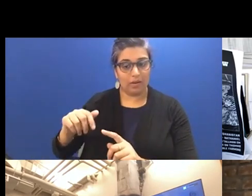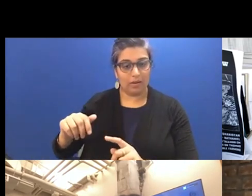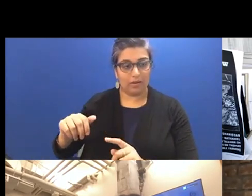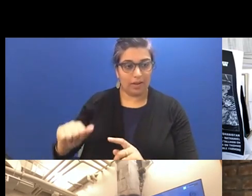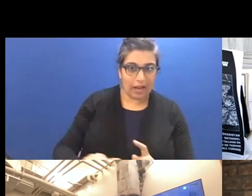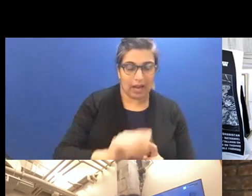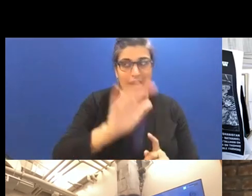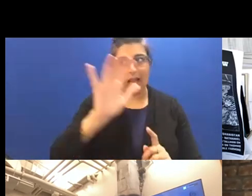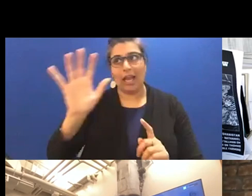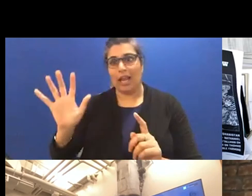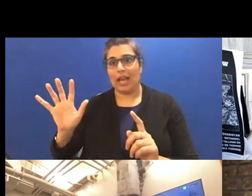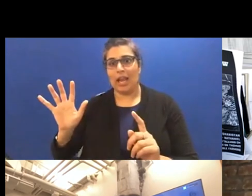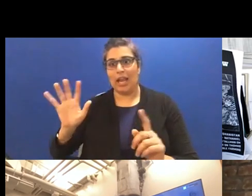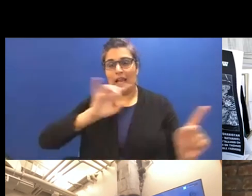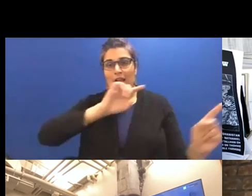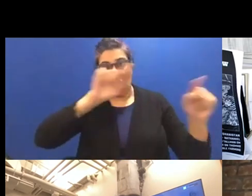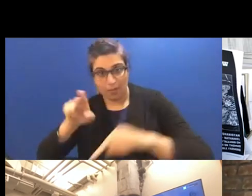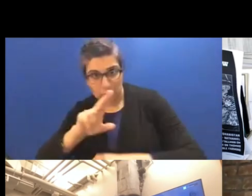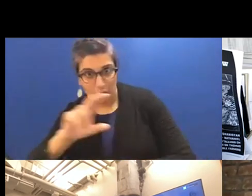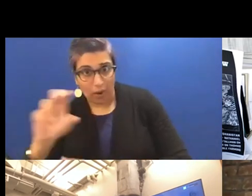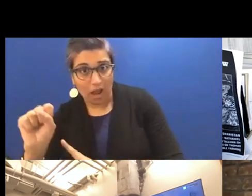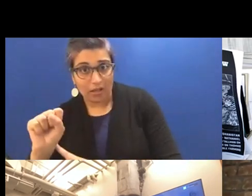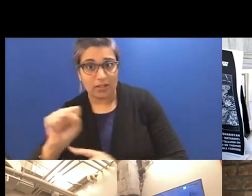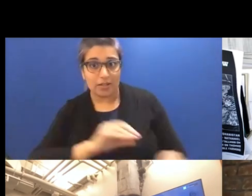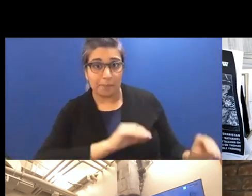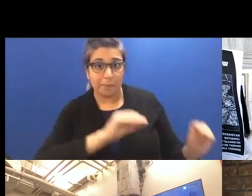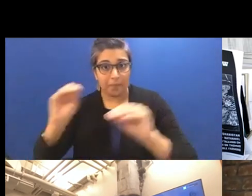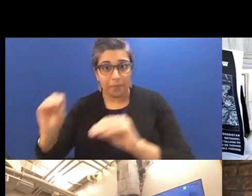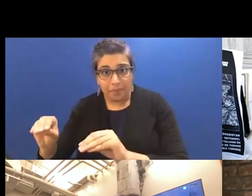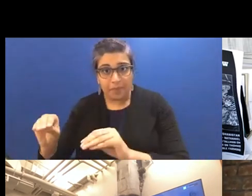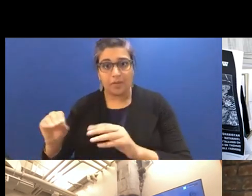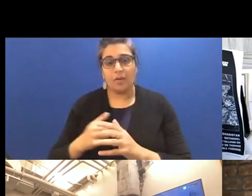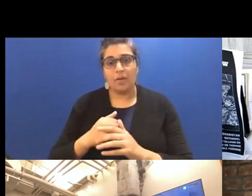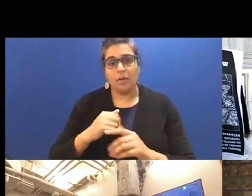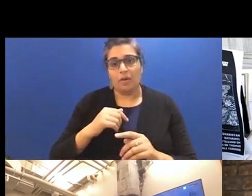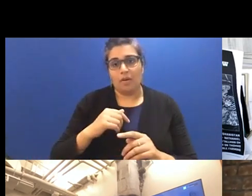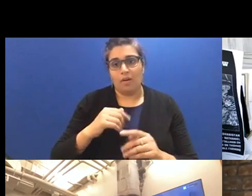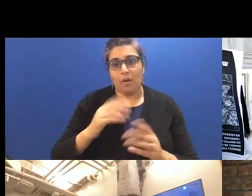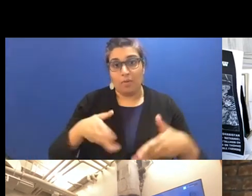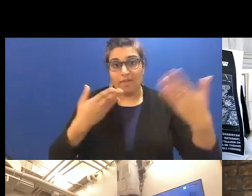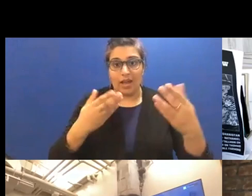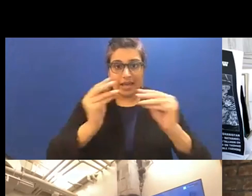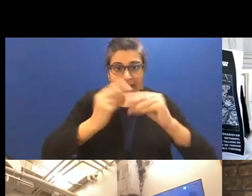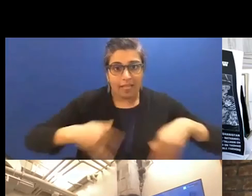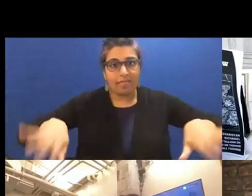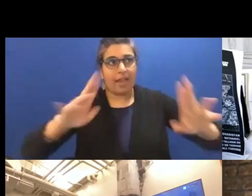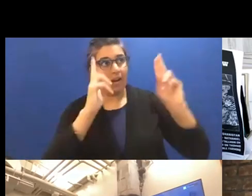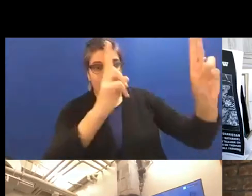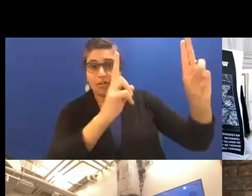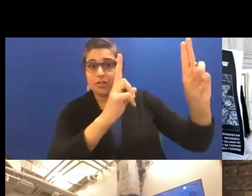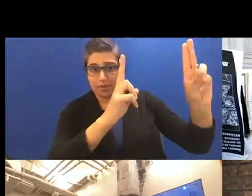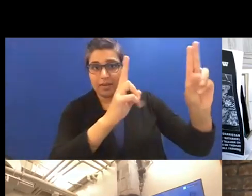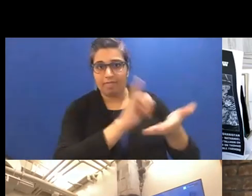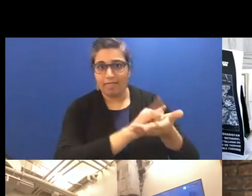Asians coming to the US and, you know, when we talk about, you know, providing a land acknowledgement, you know,